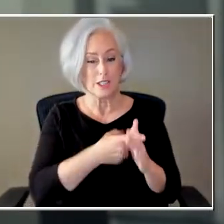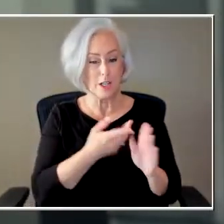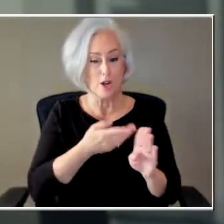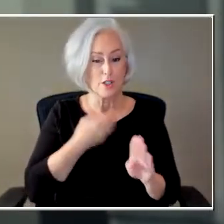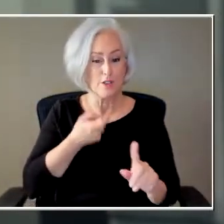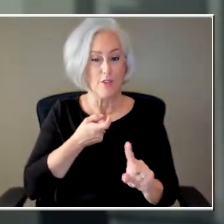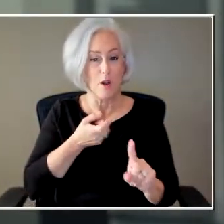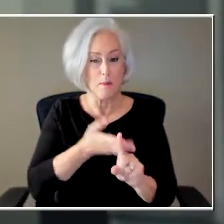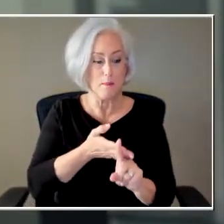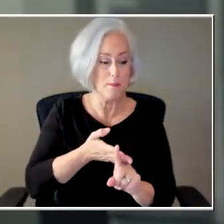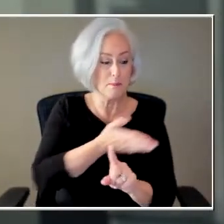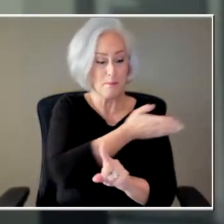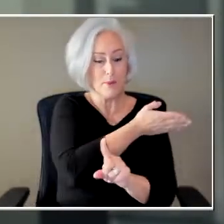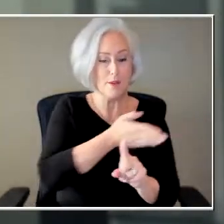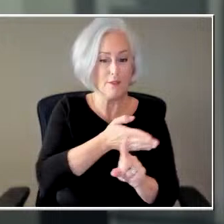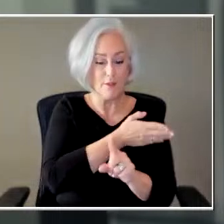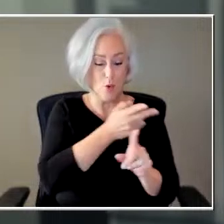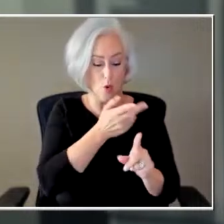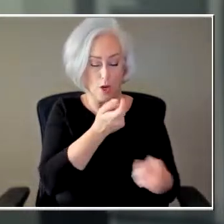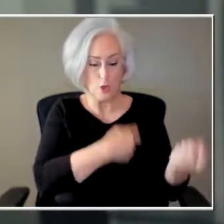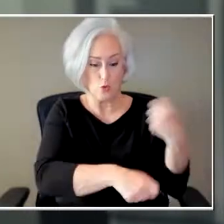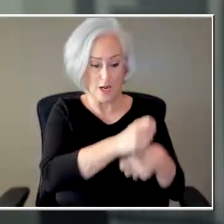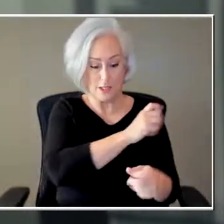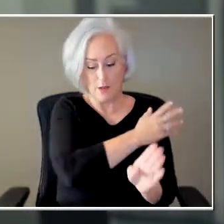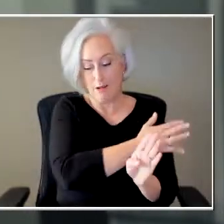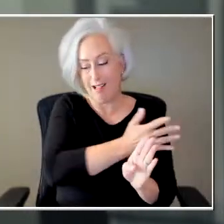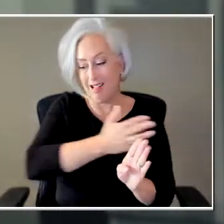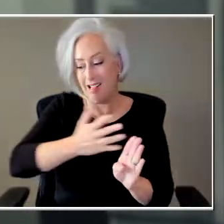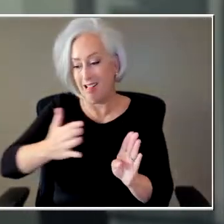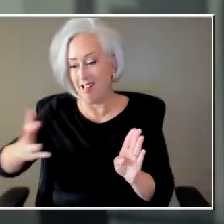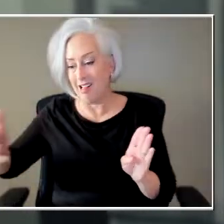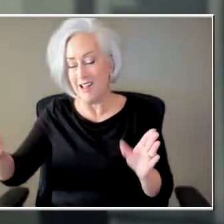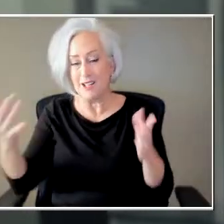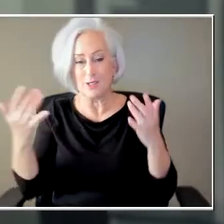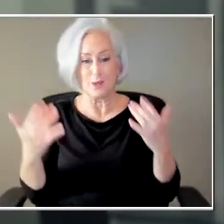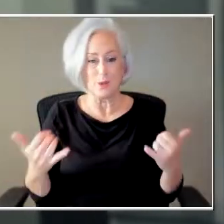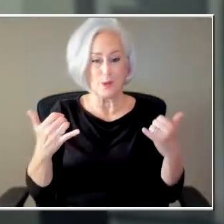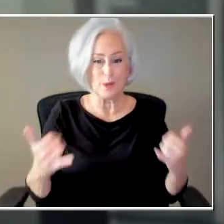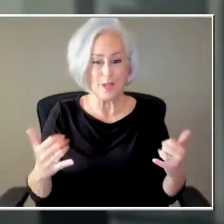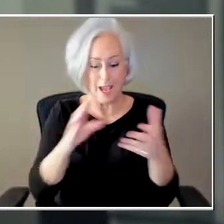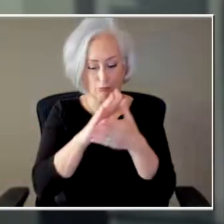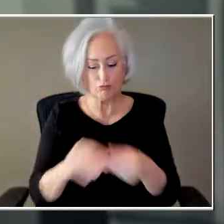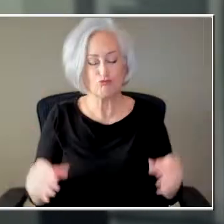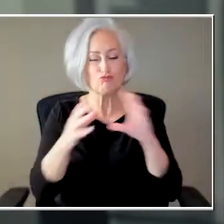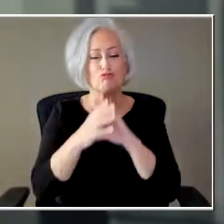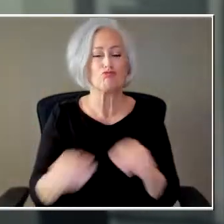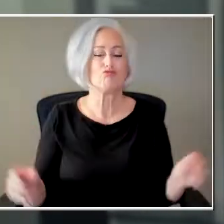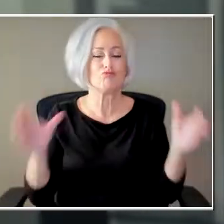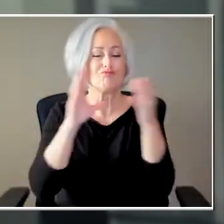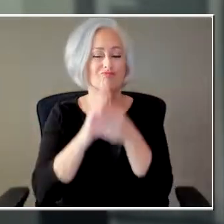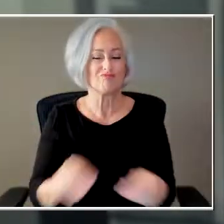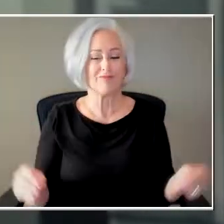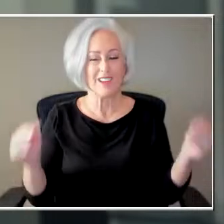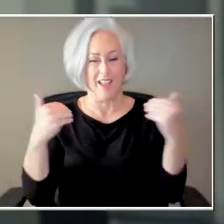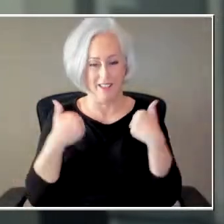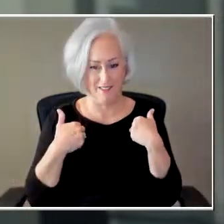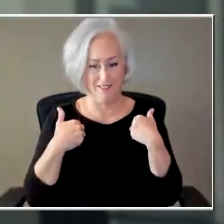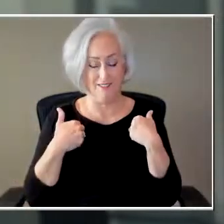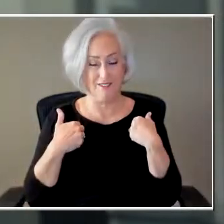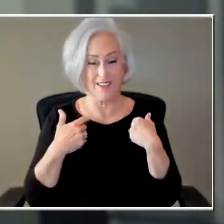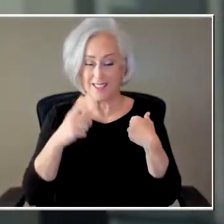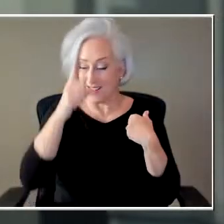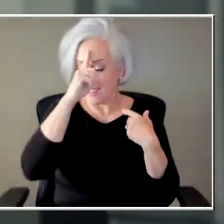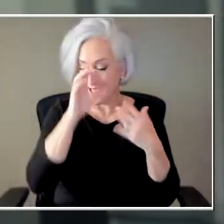a transplant up to today. So she will show you all the story and how good she did. And I think that's very important for patients